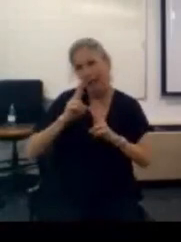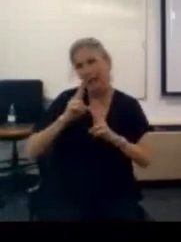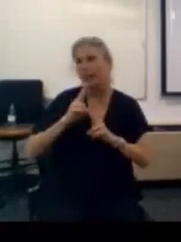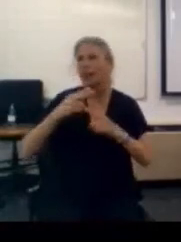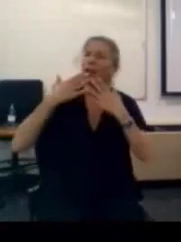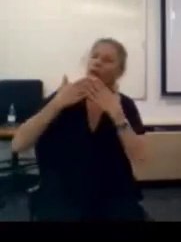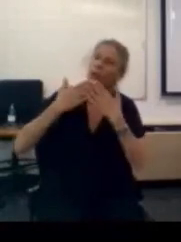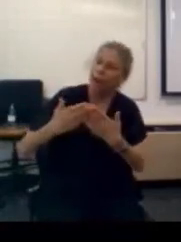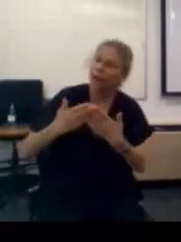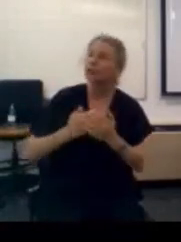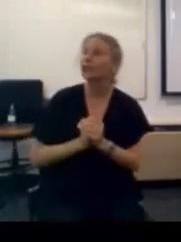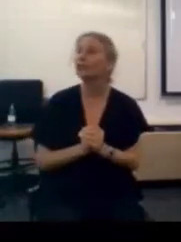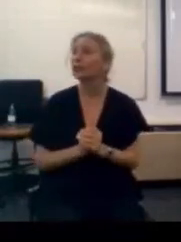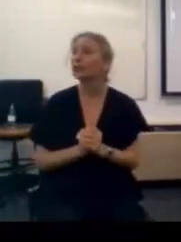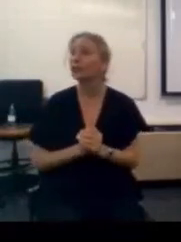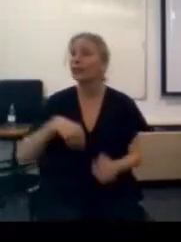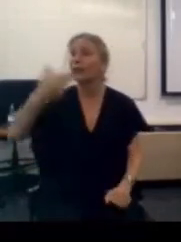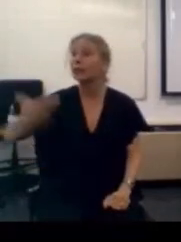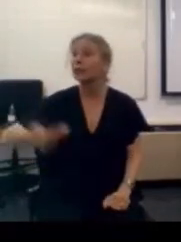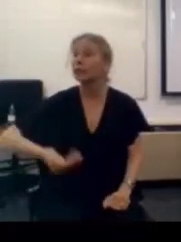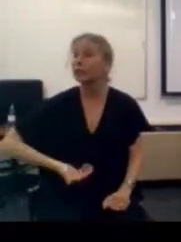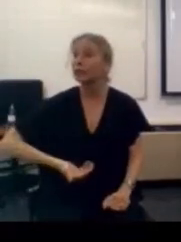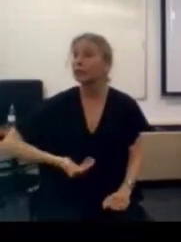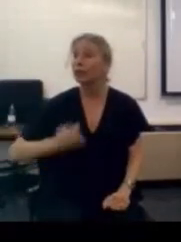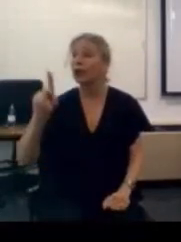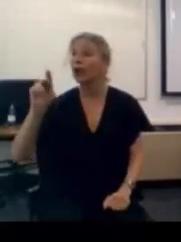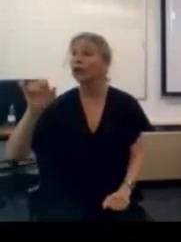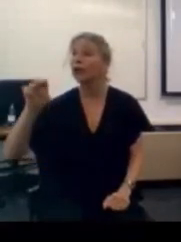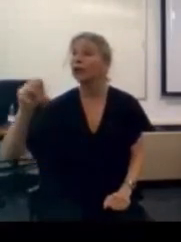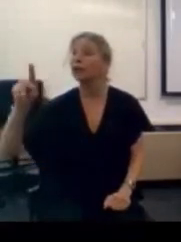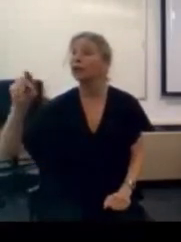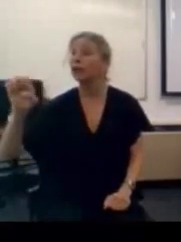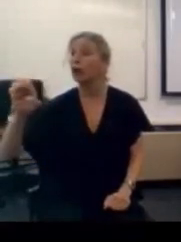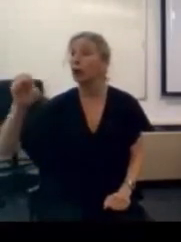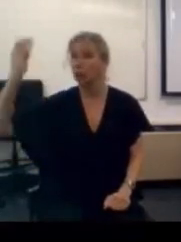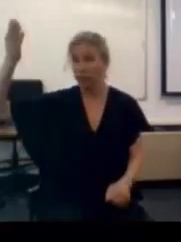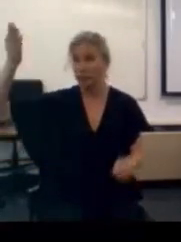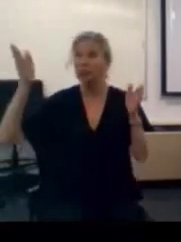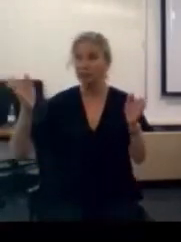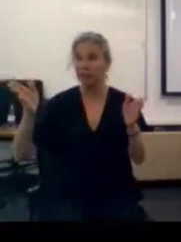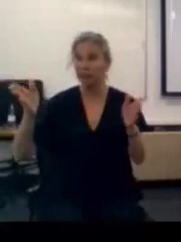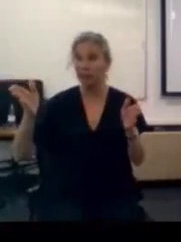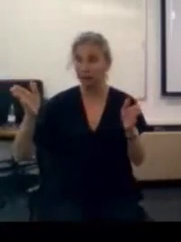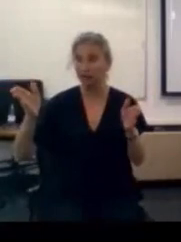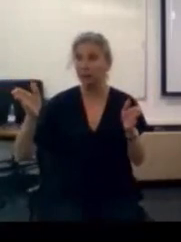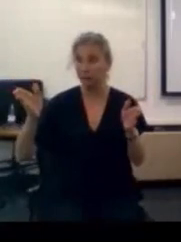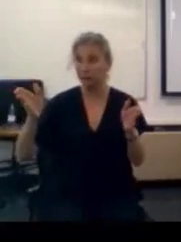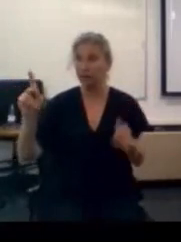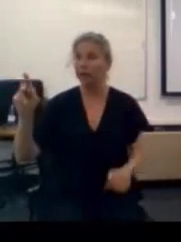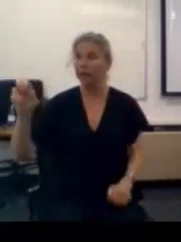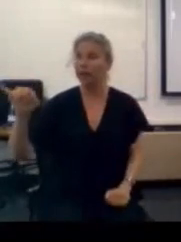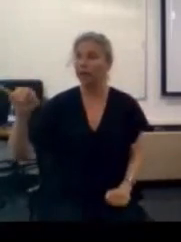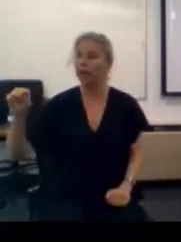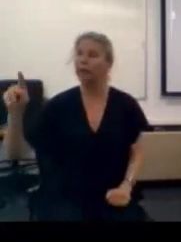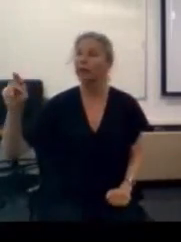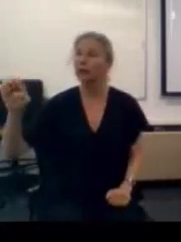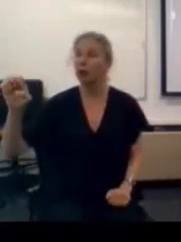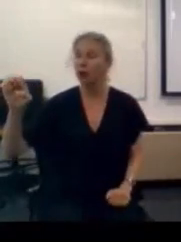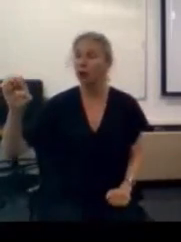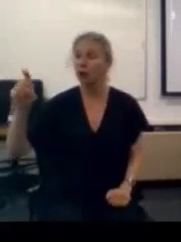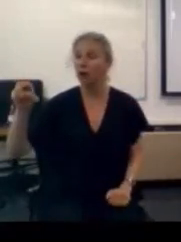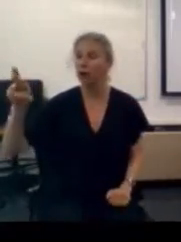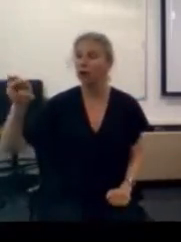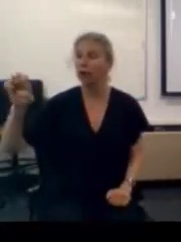joy, honor, and gratitude that I introduce our keynote speaker. Next